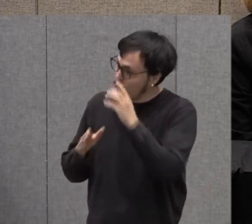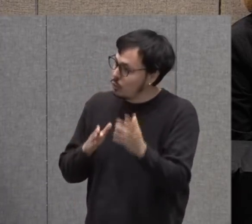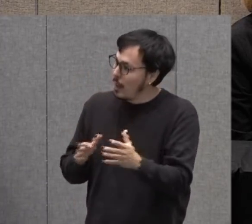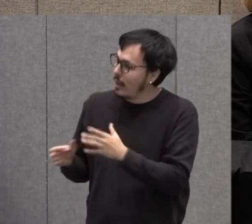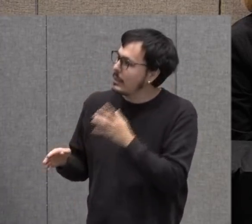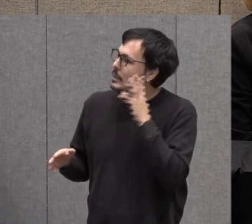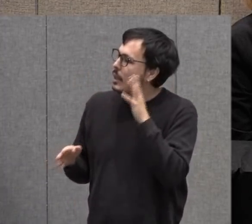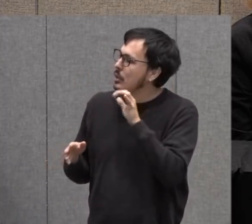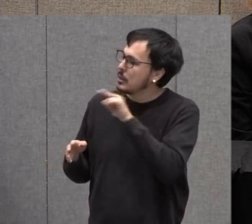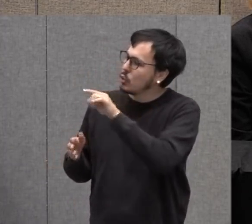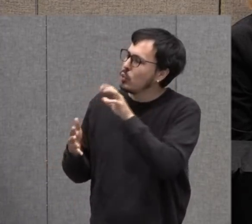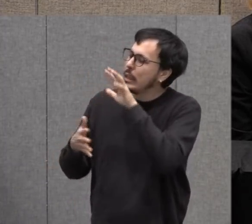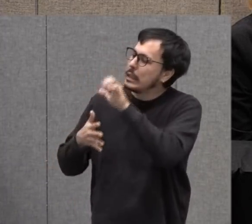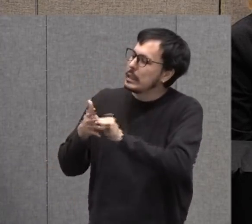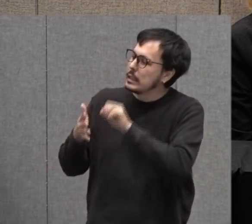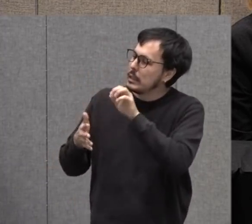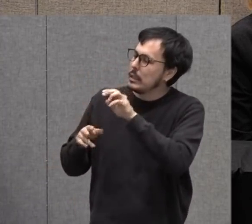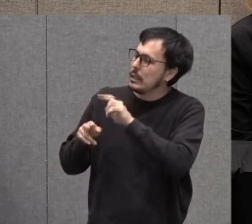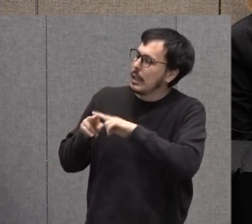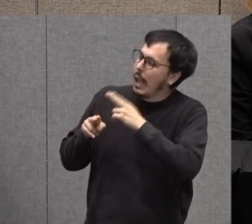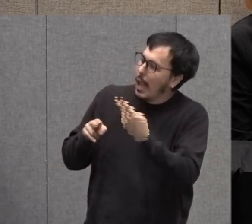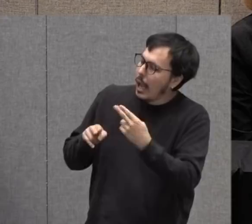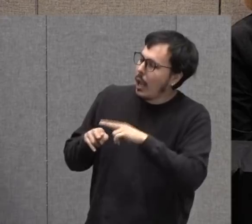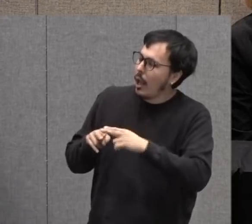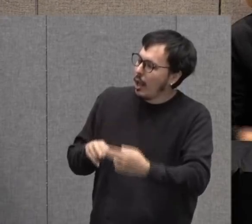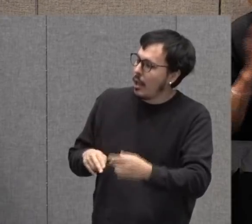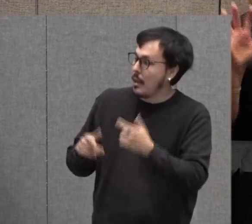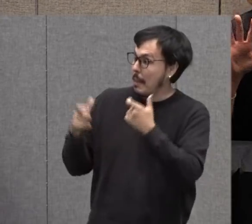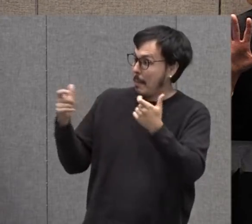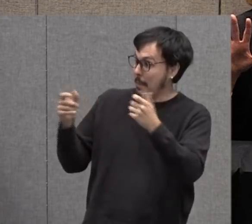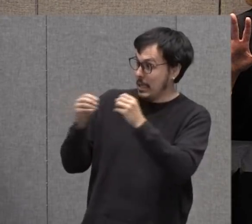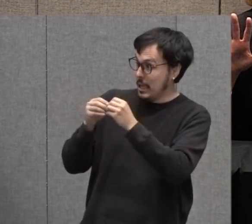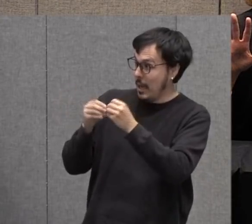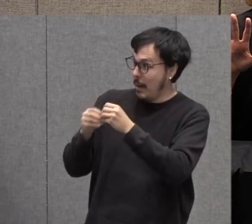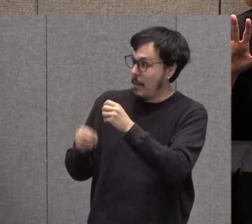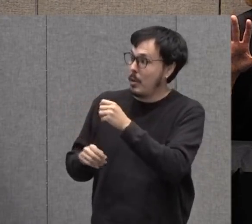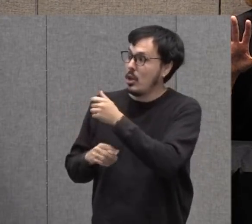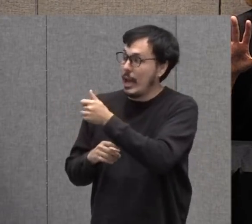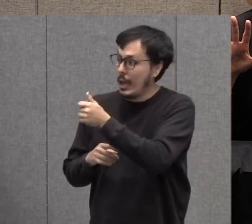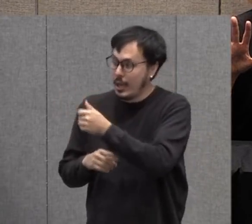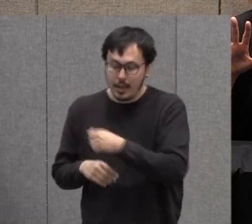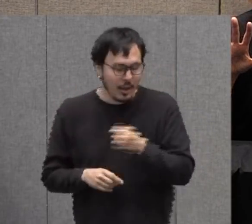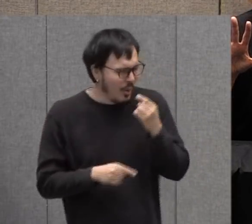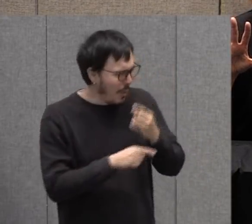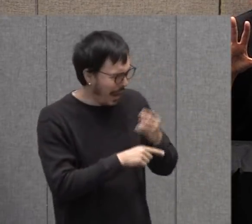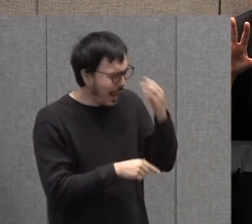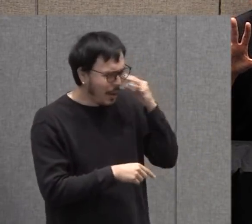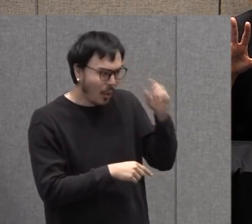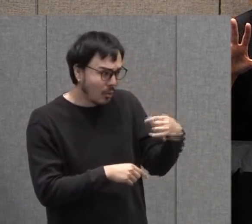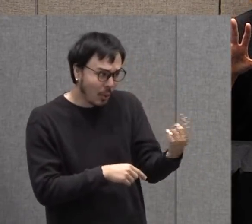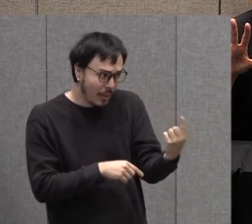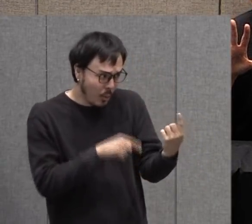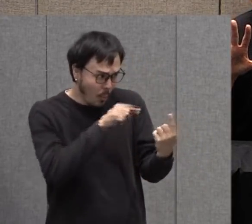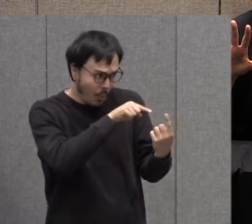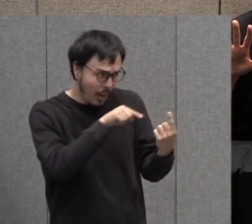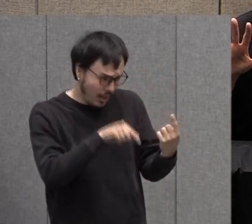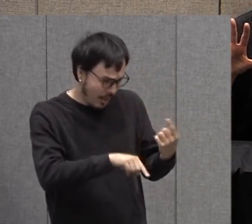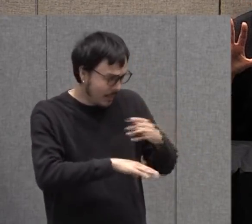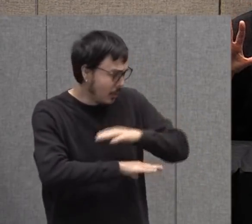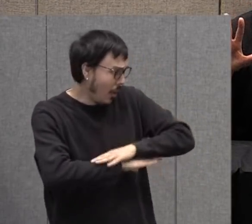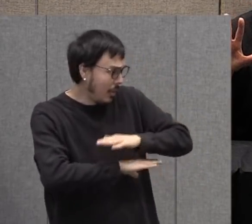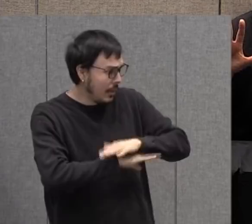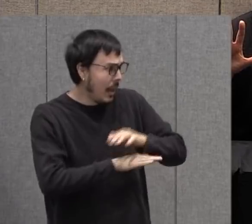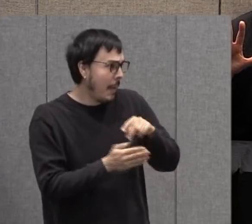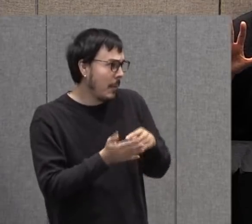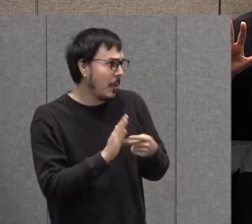counted down. Yeah, I was just You saying. started with the big number. The big number, and then I just know there's only one that's out on the table, so